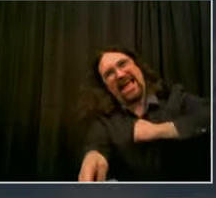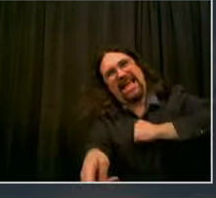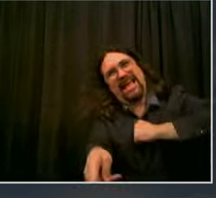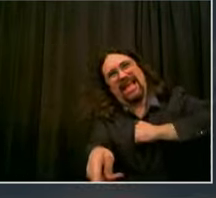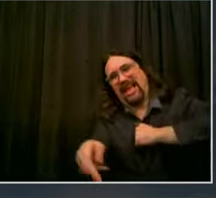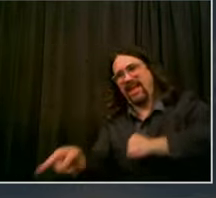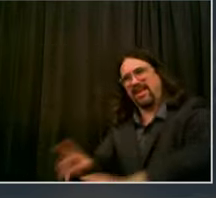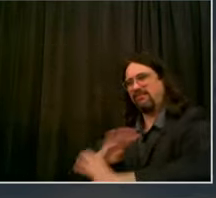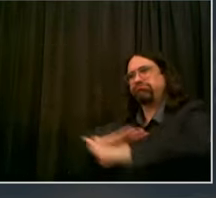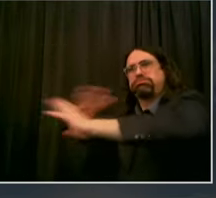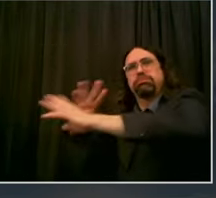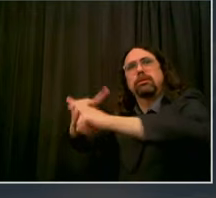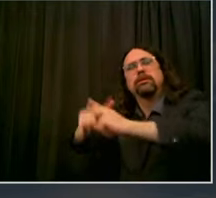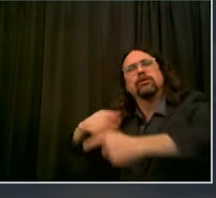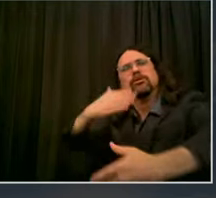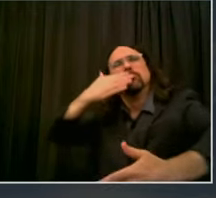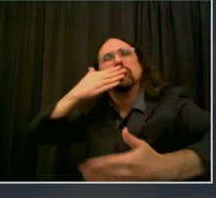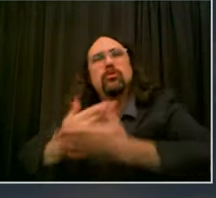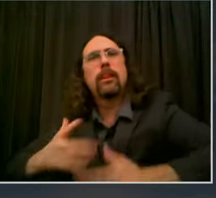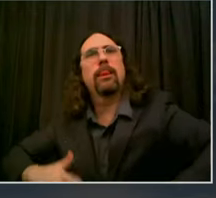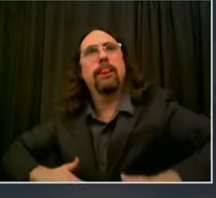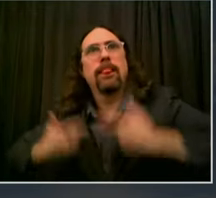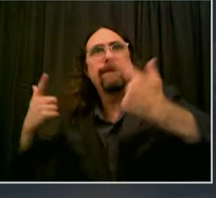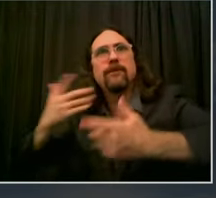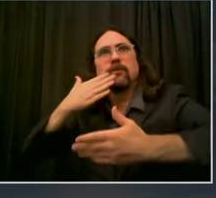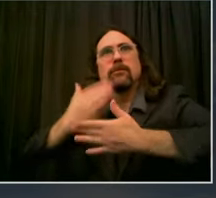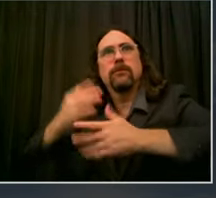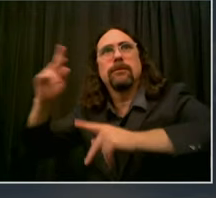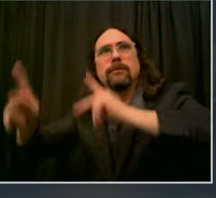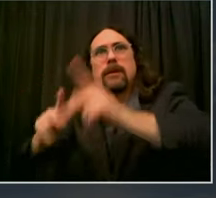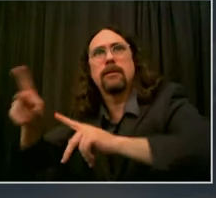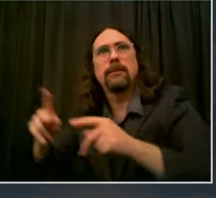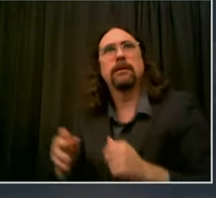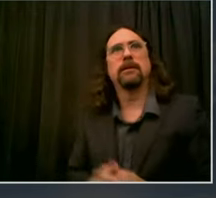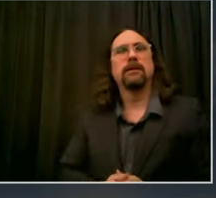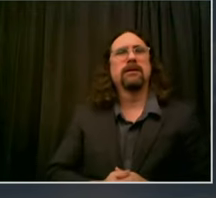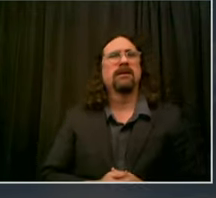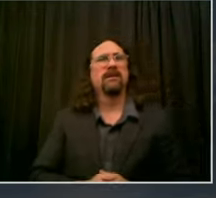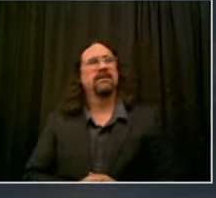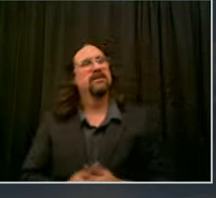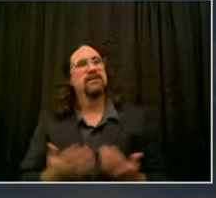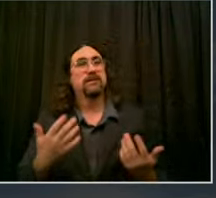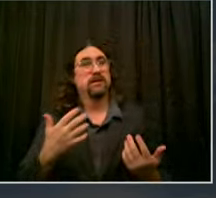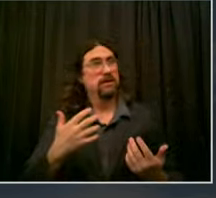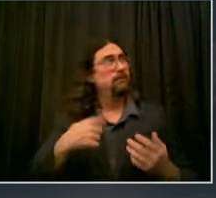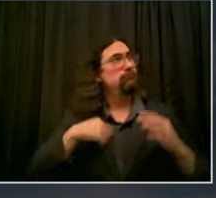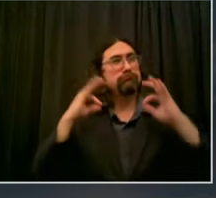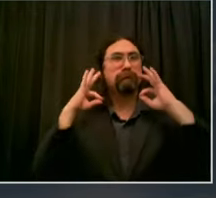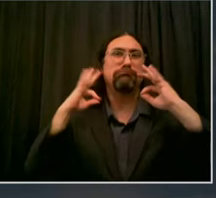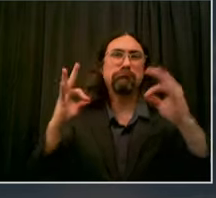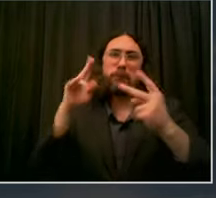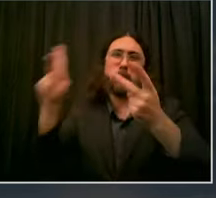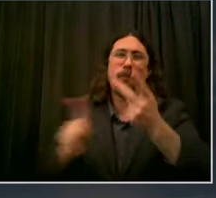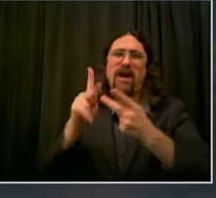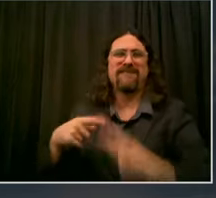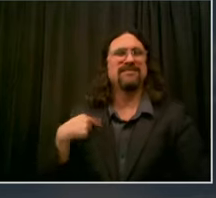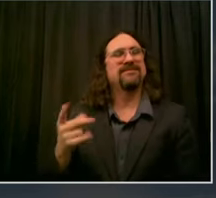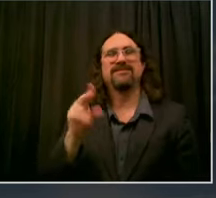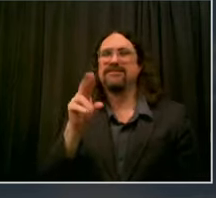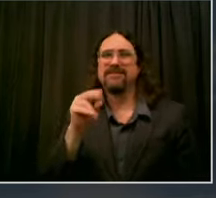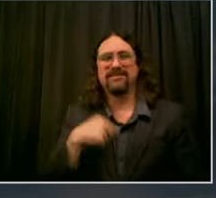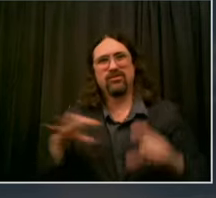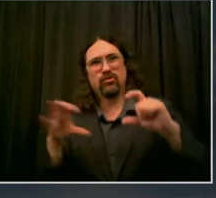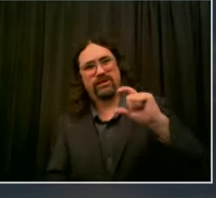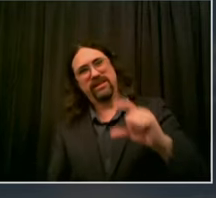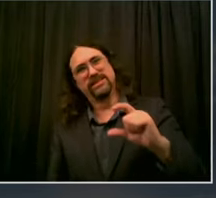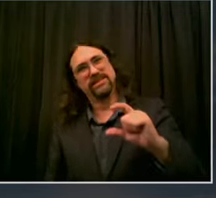to the Blue Ribbon panel. Last year, I can't recite off the top of my head. I don't have it in front of me. I can tell you that many of those things were